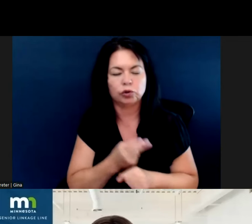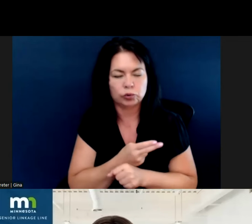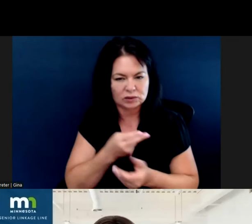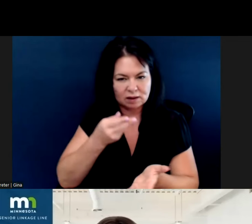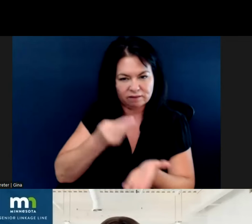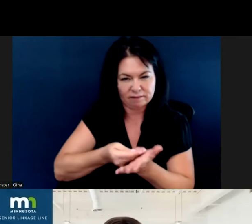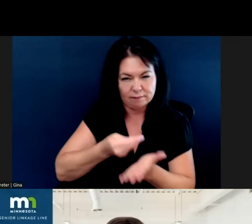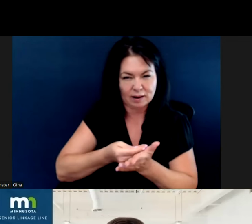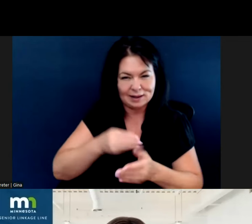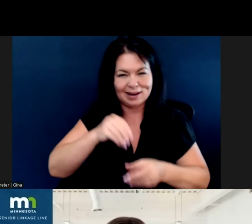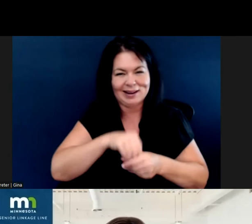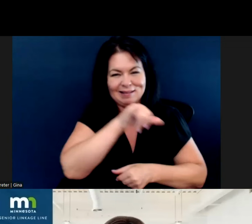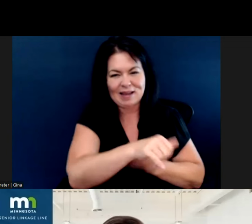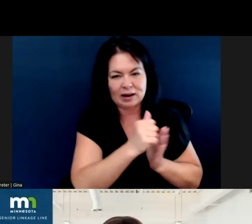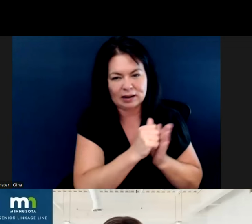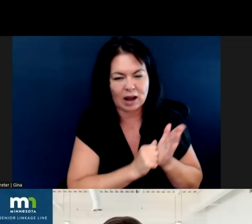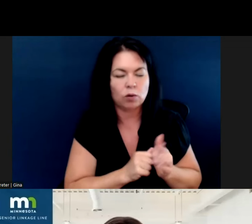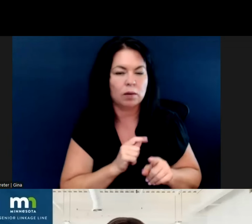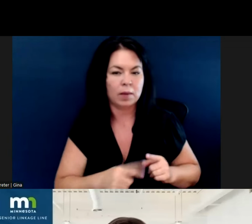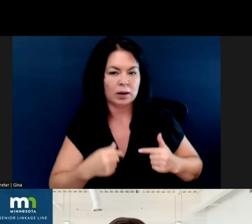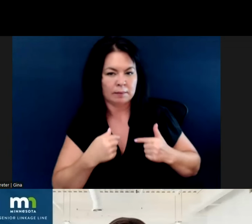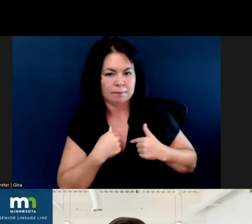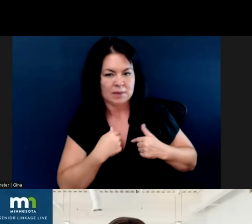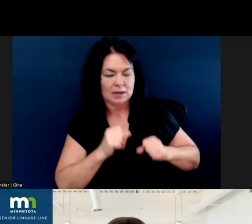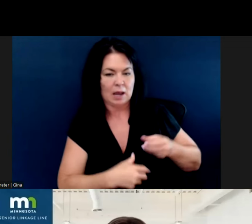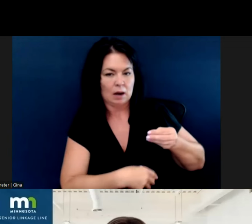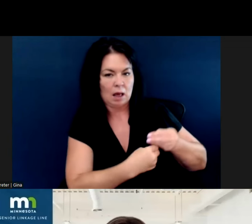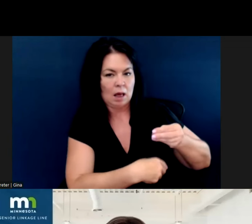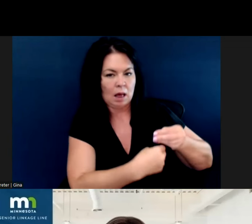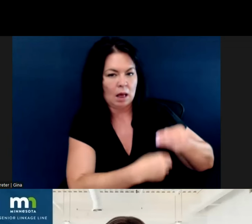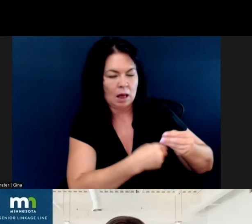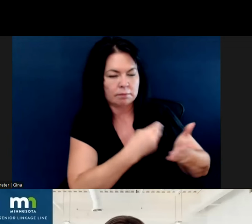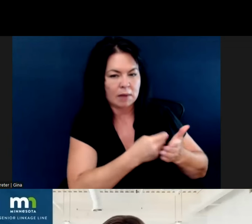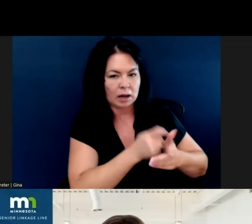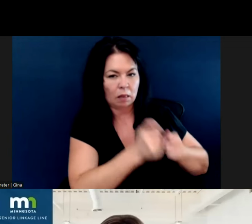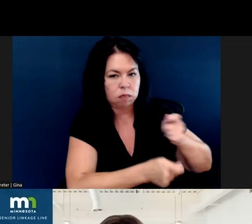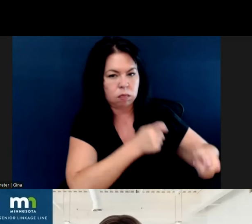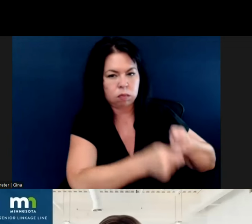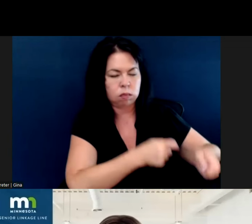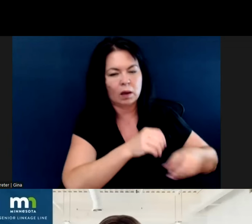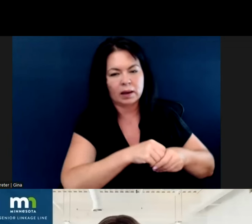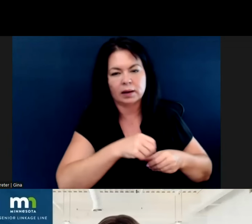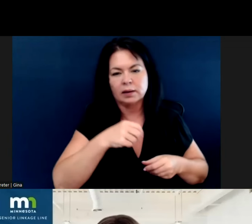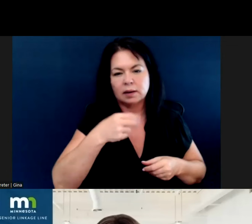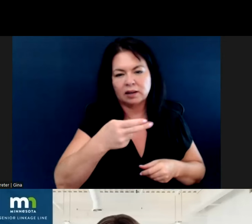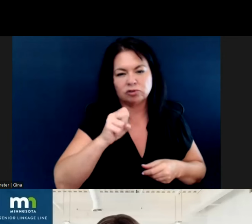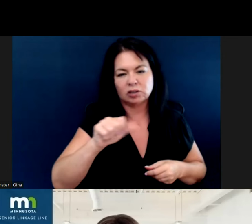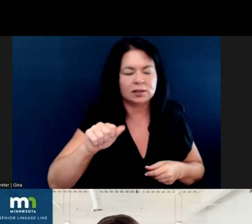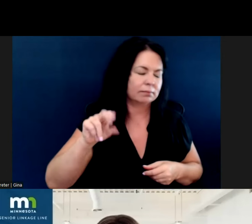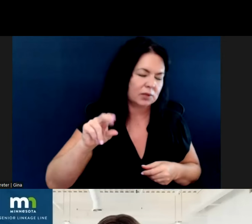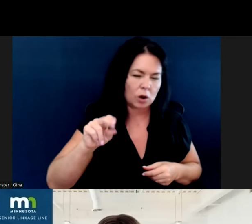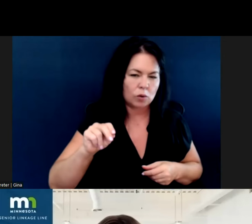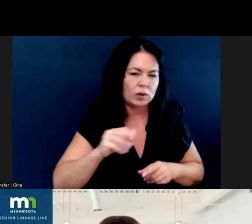account, but you cannot be contributing to that HSA or health savings account 6 months prior to your enrollment.